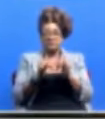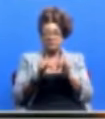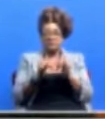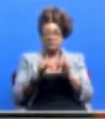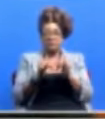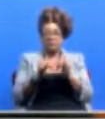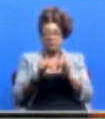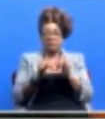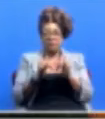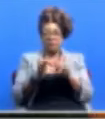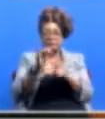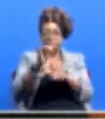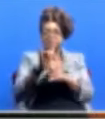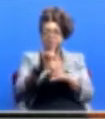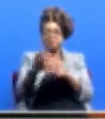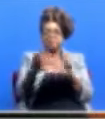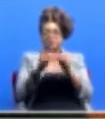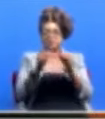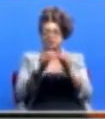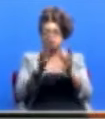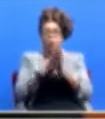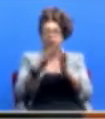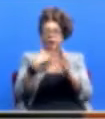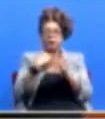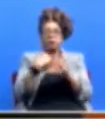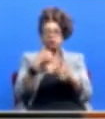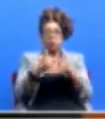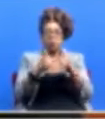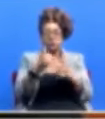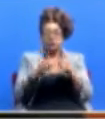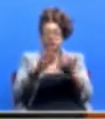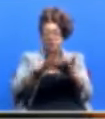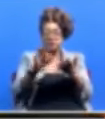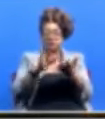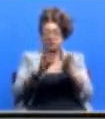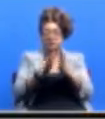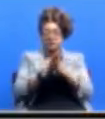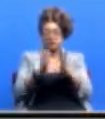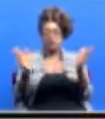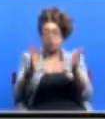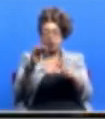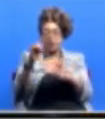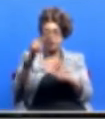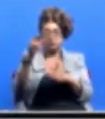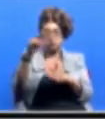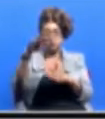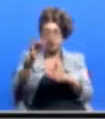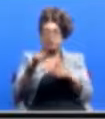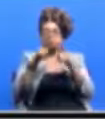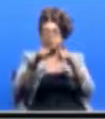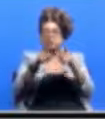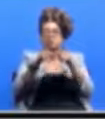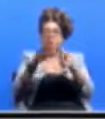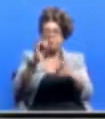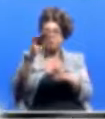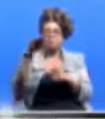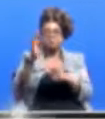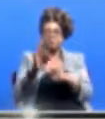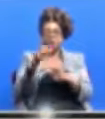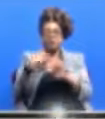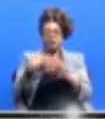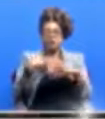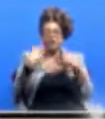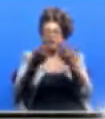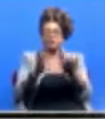It was a meeting with its affiliate unions that COTU, through its Secretary General Francis Atwoli, blamed the IMF for introducing tough conditions